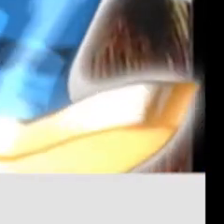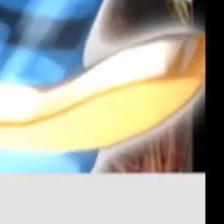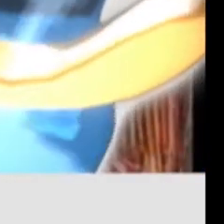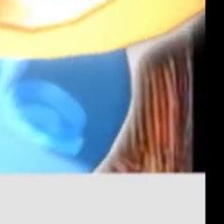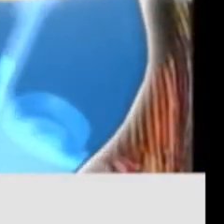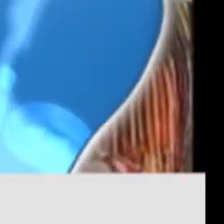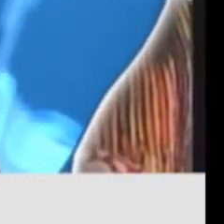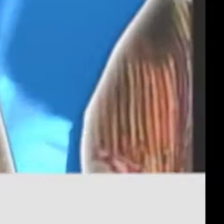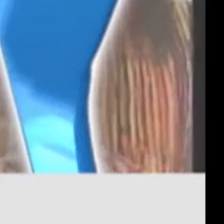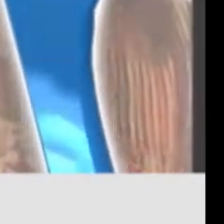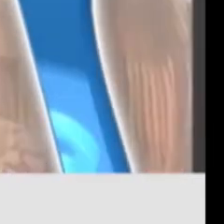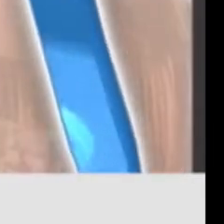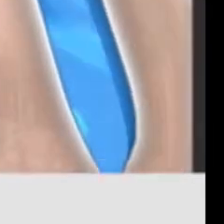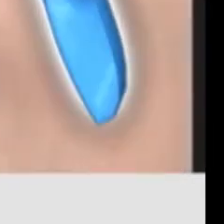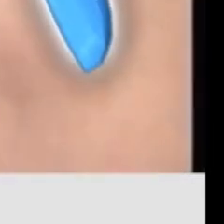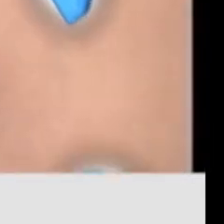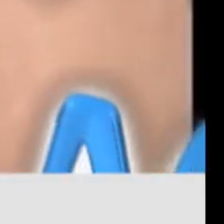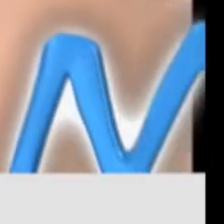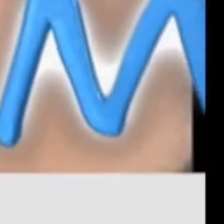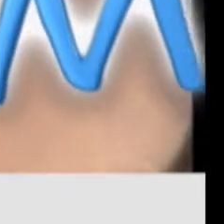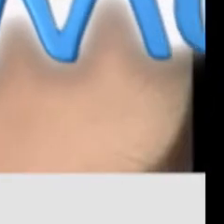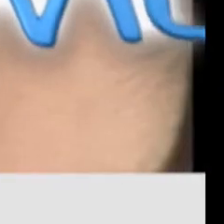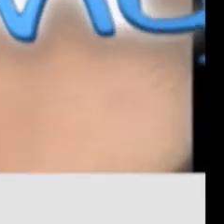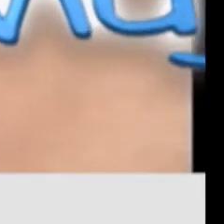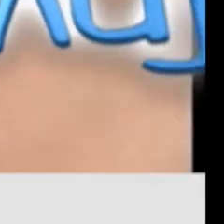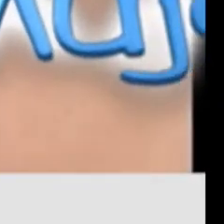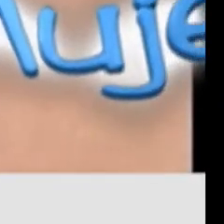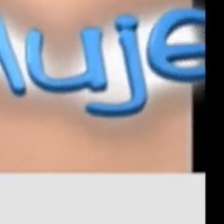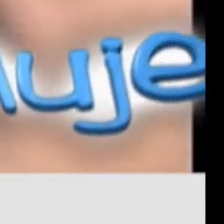I'm sorry, I'm sorry, I'm sorry.